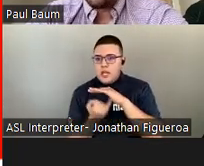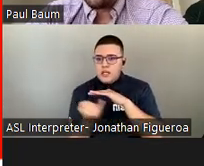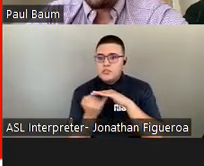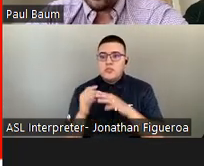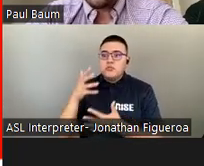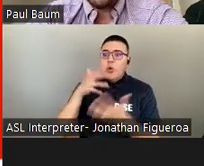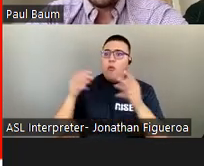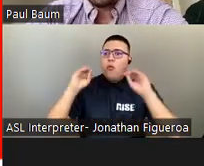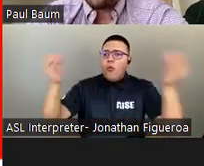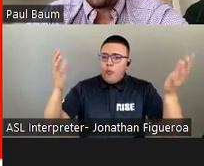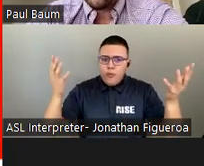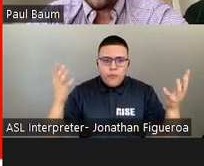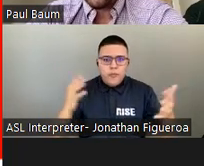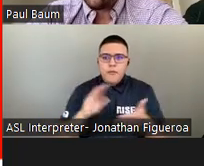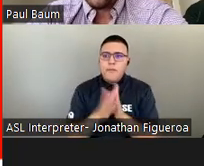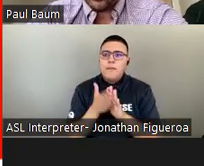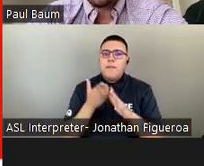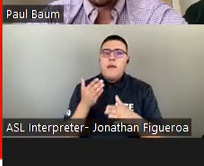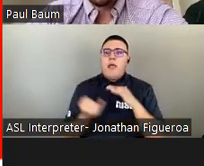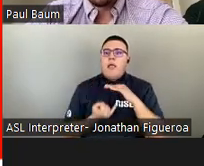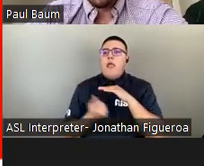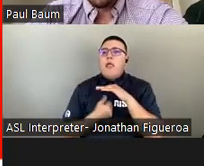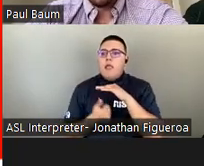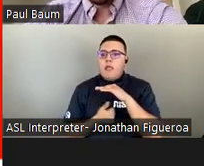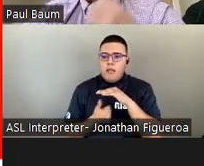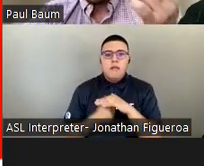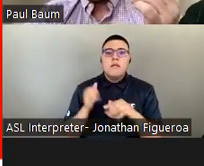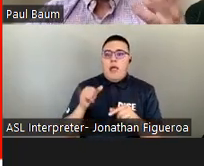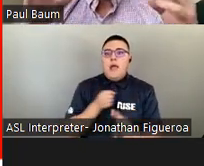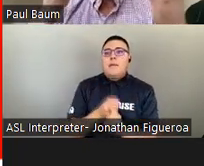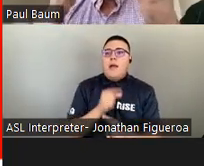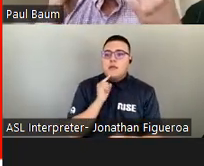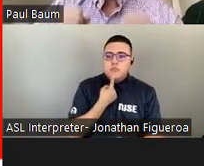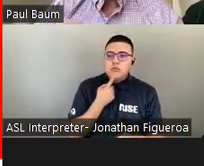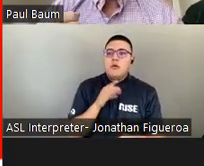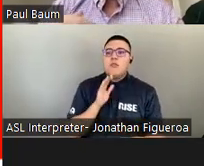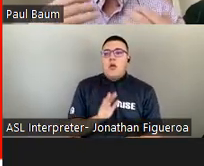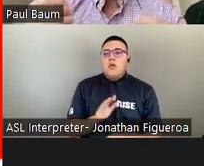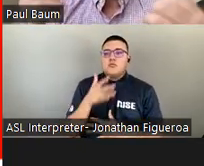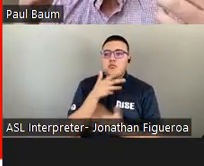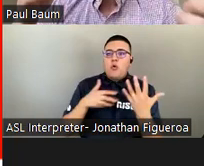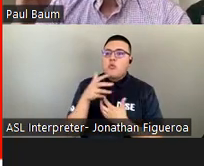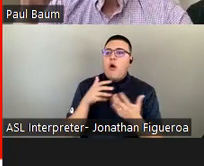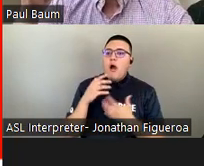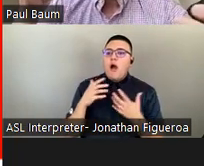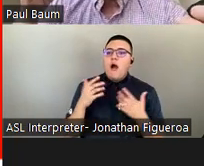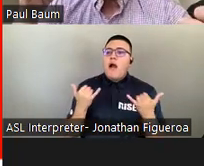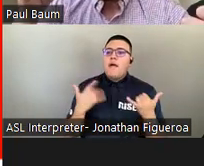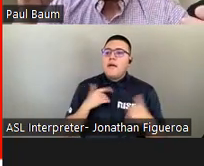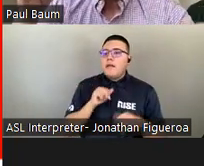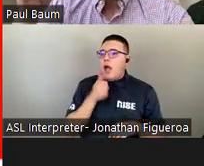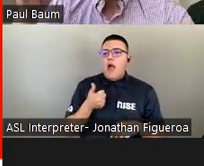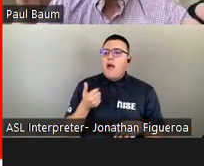that people were facing that definitely had an impact on their social surroundings. If you can imagine